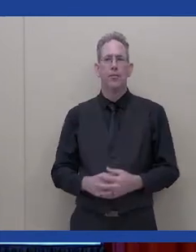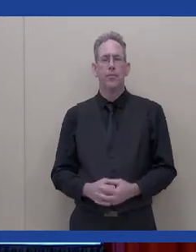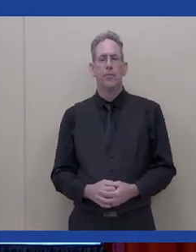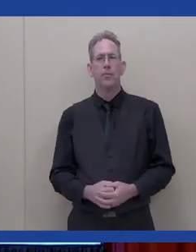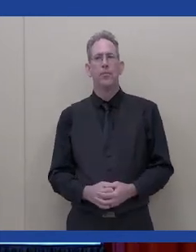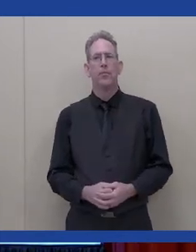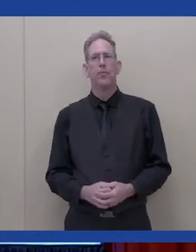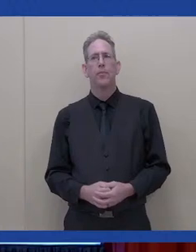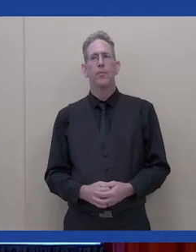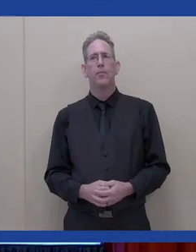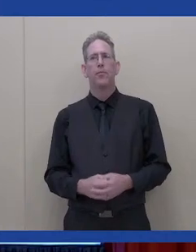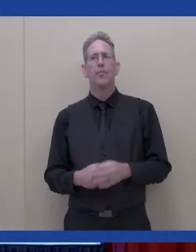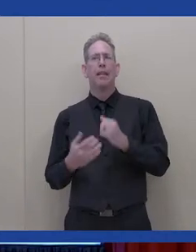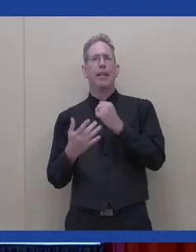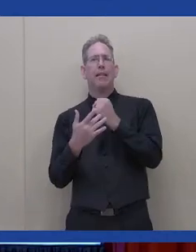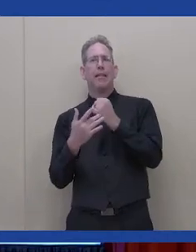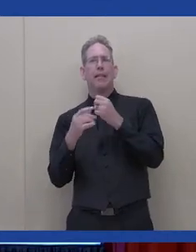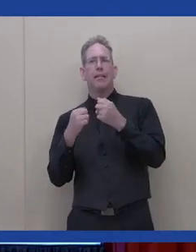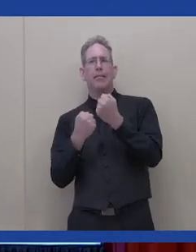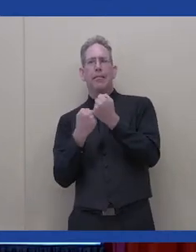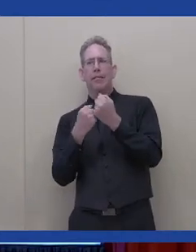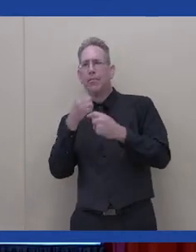I want to make sure we're heard.